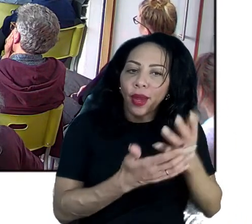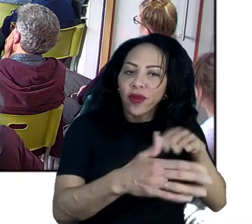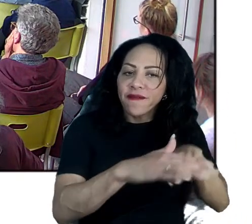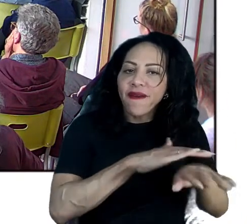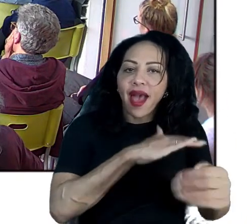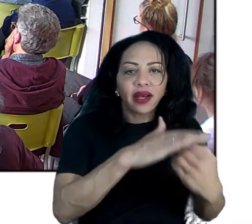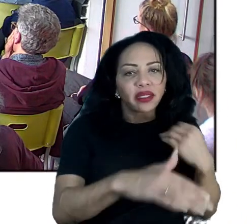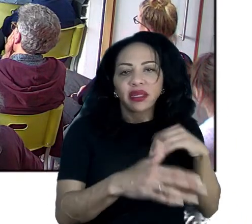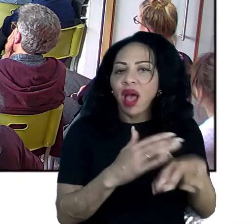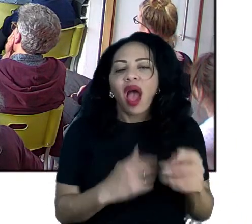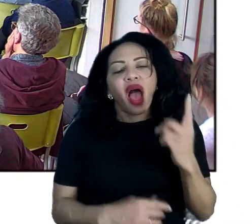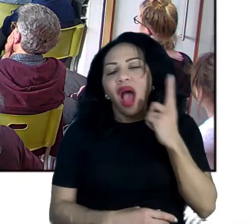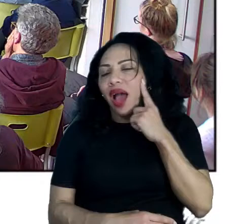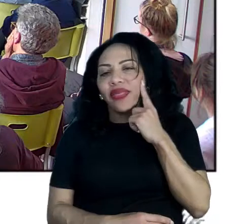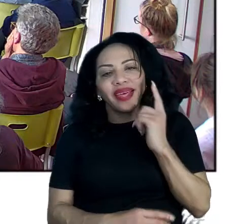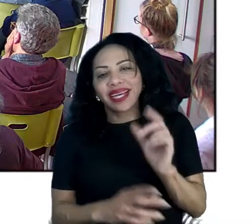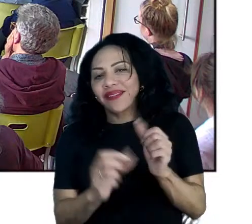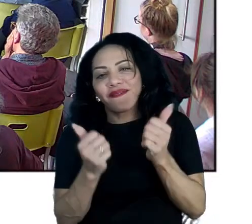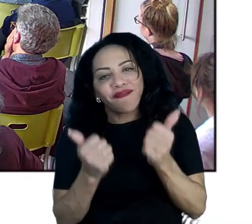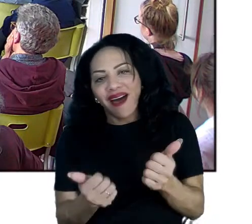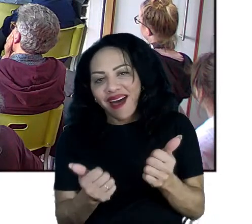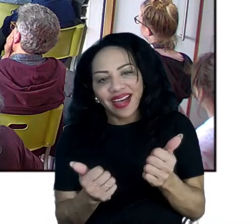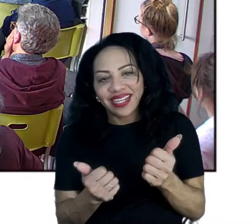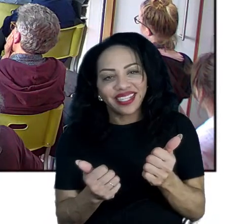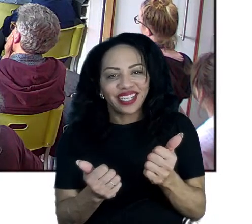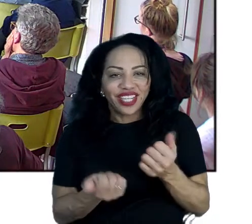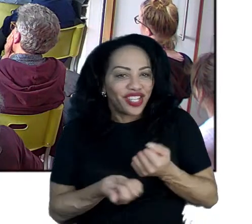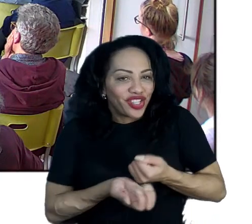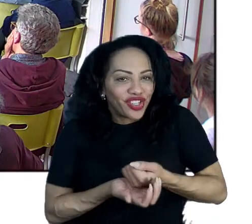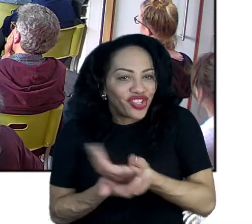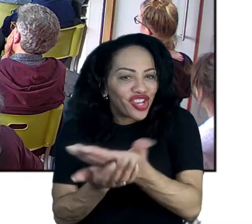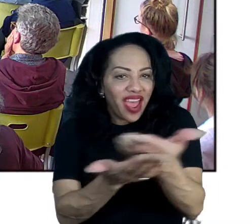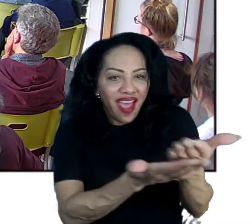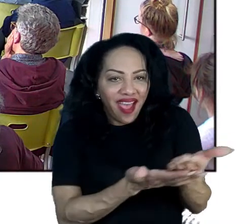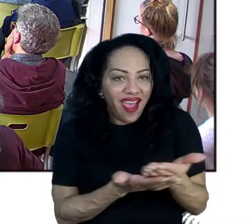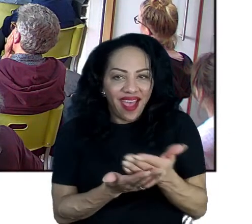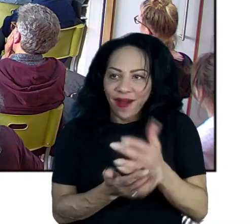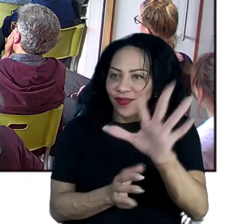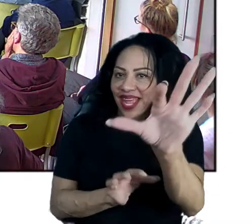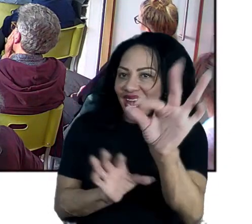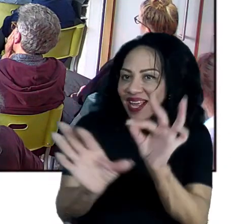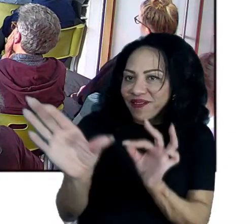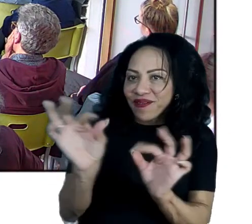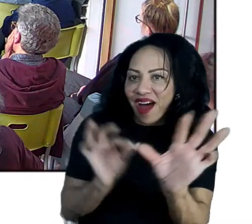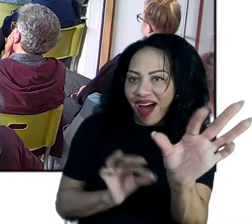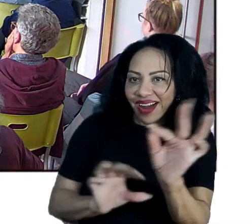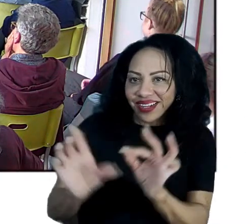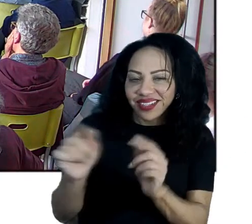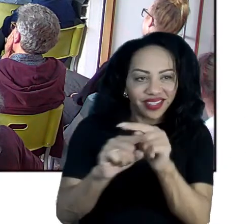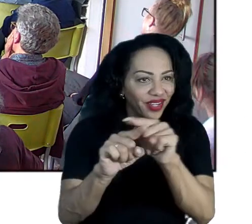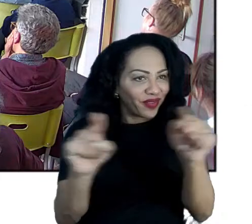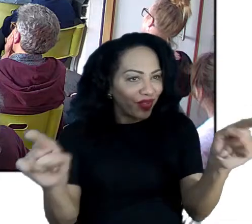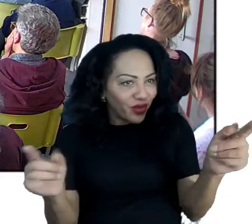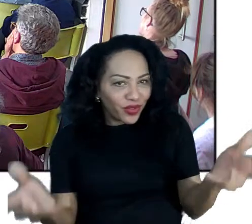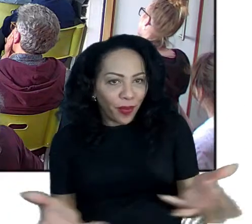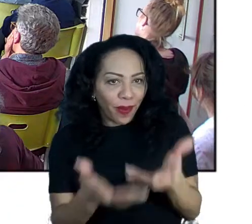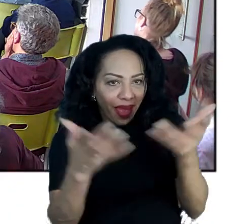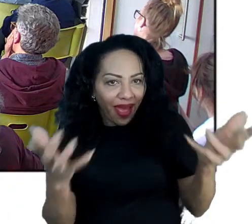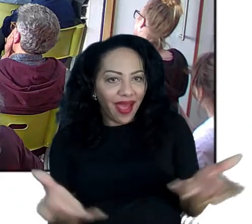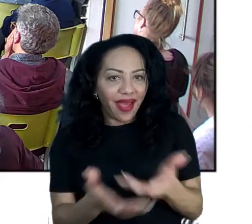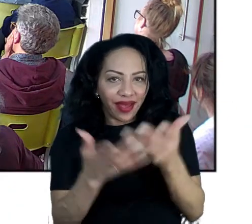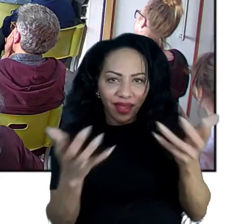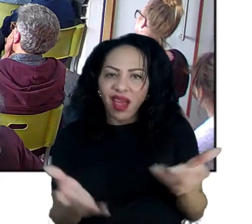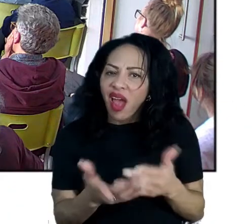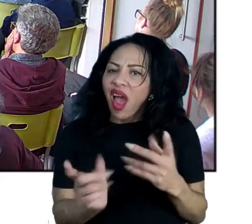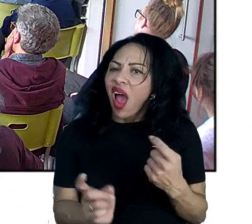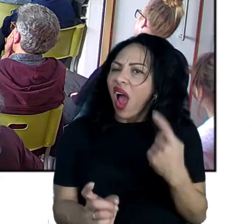be sharing this technology and inviting people to play with it and come to their own understanding of it. That feels very much like it aligns with the spirit